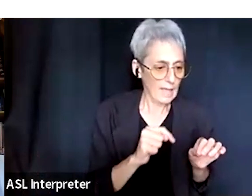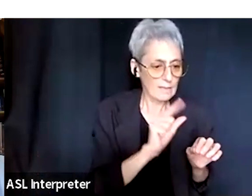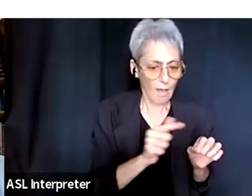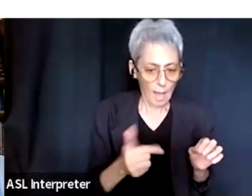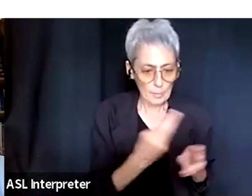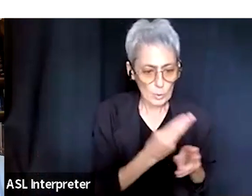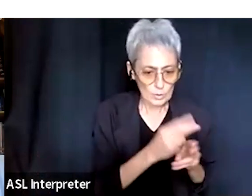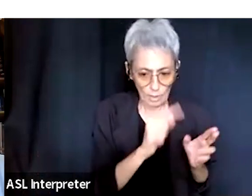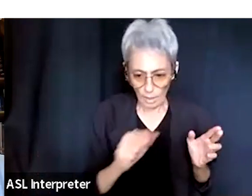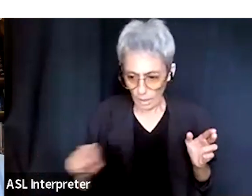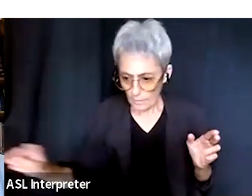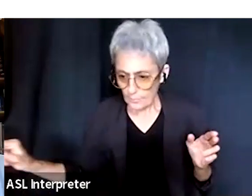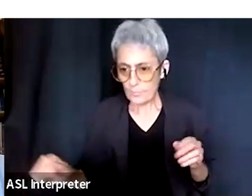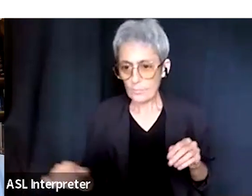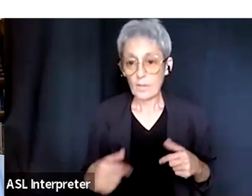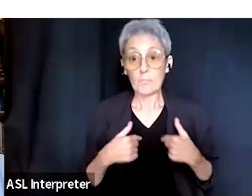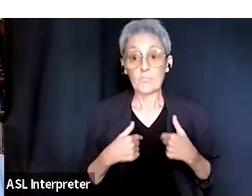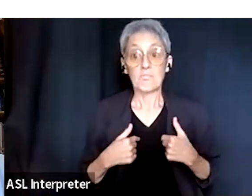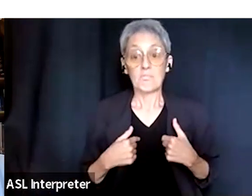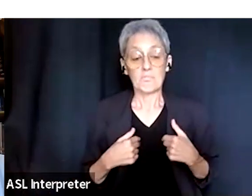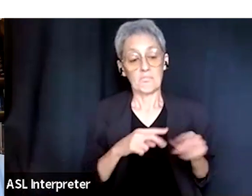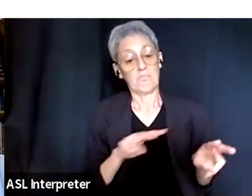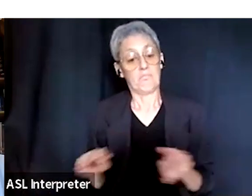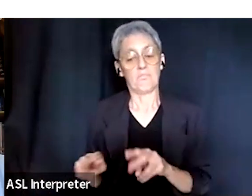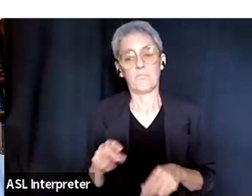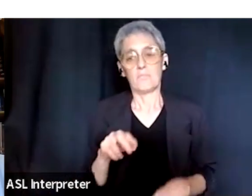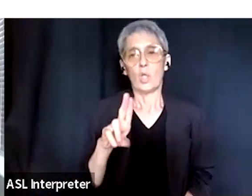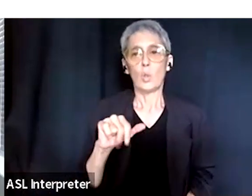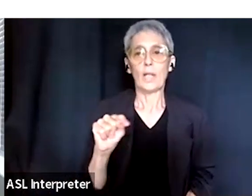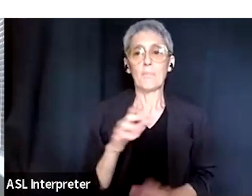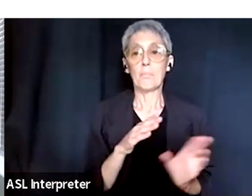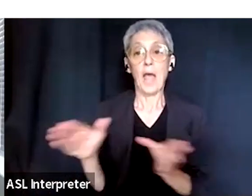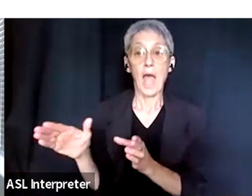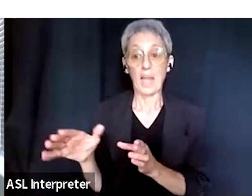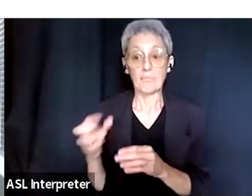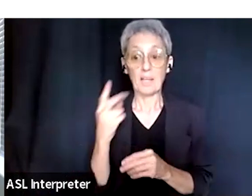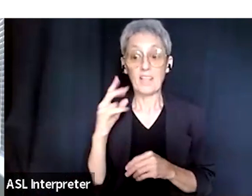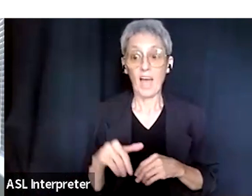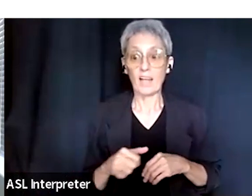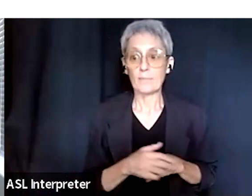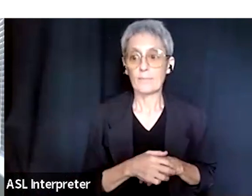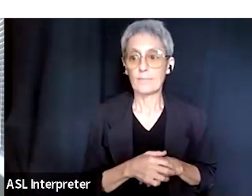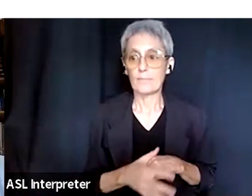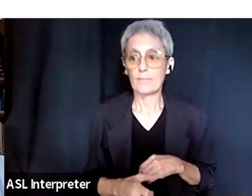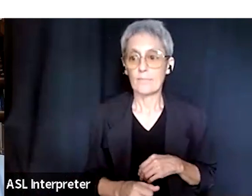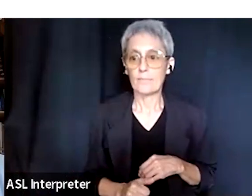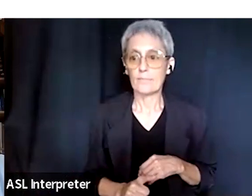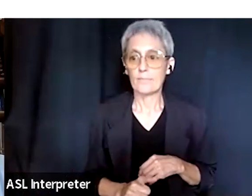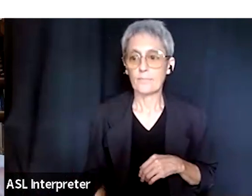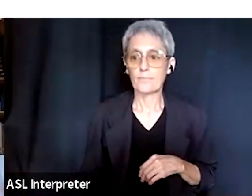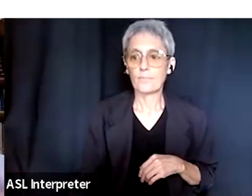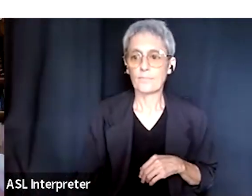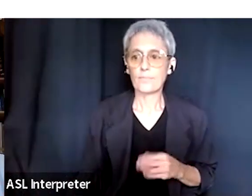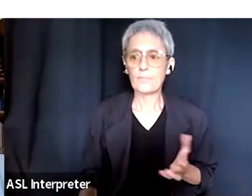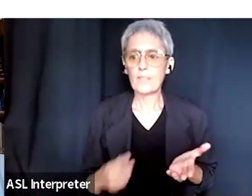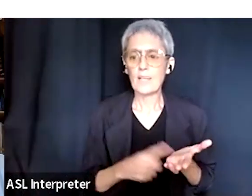think for me, I look at this and I can see a unit plan. Yeah. And that's, I think, what sometimes